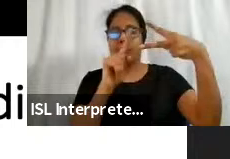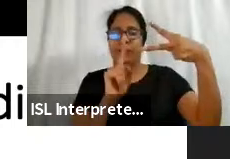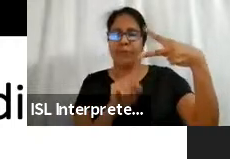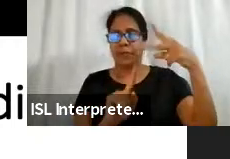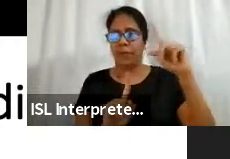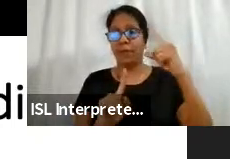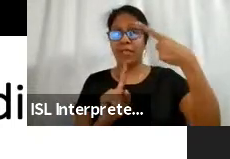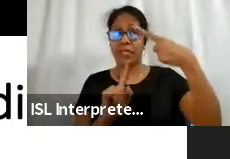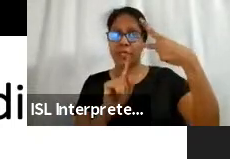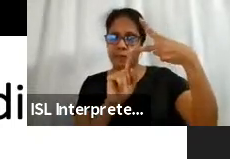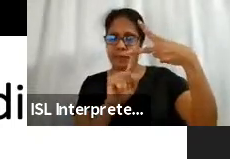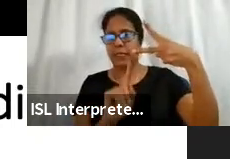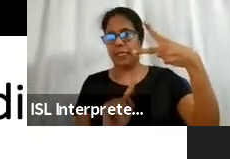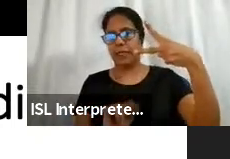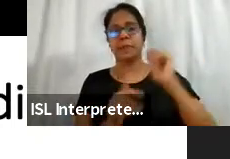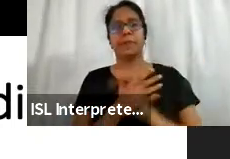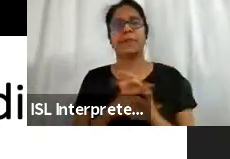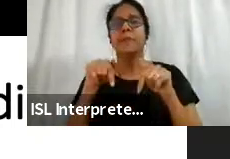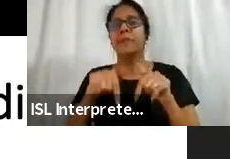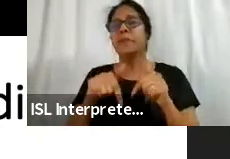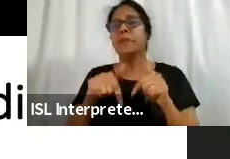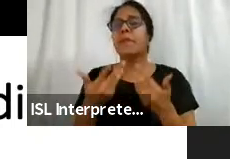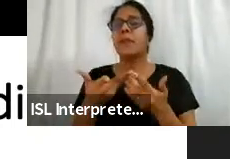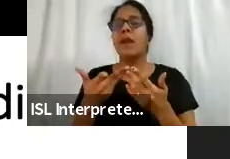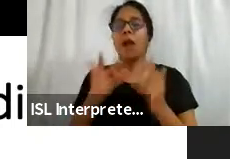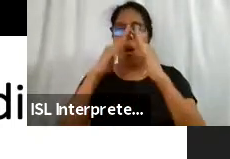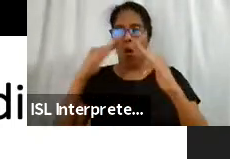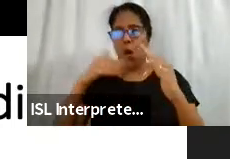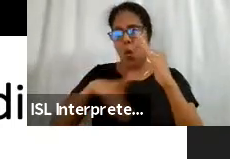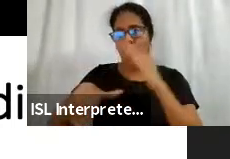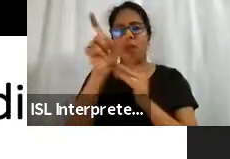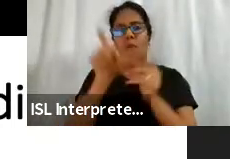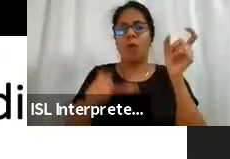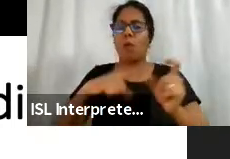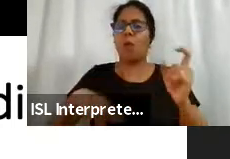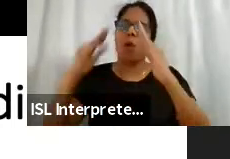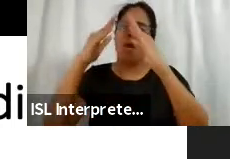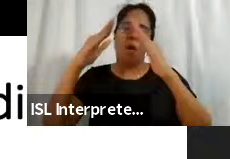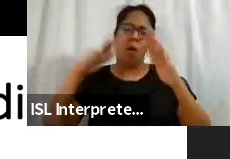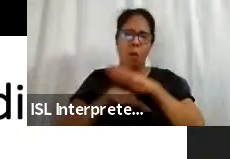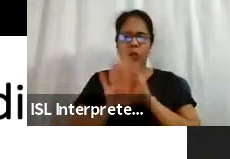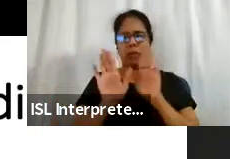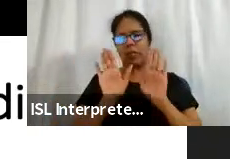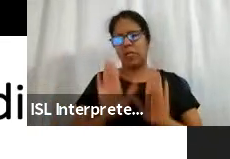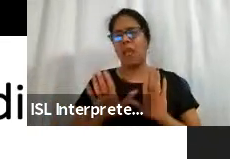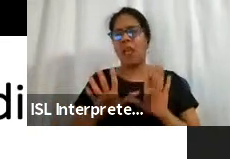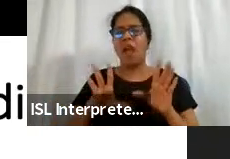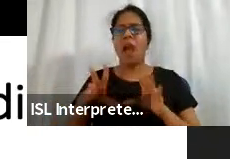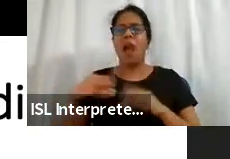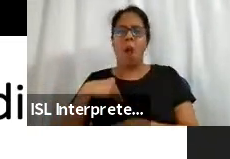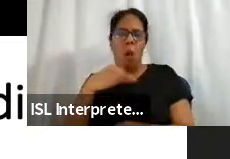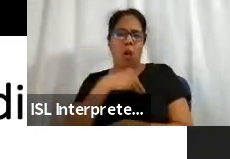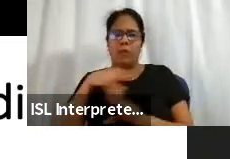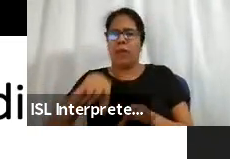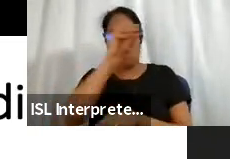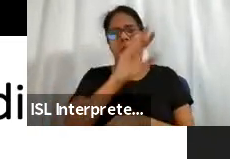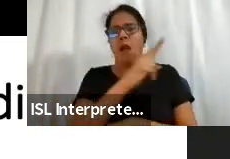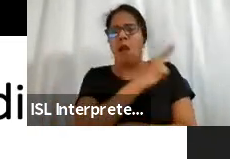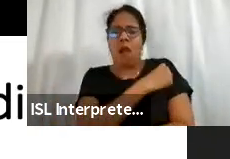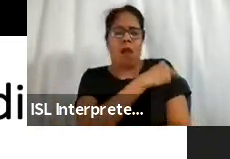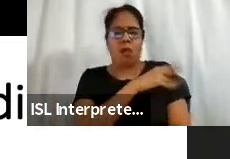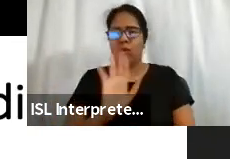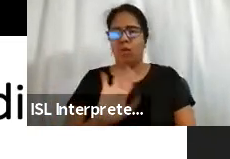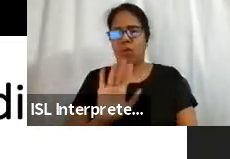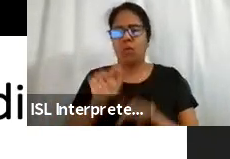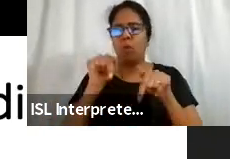So now we say most of the people can be home isolated, but there are few categories we